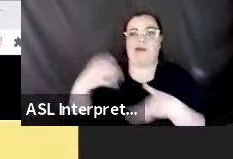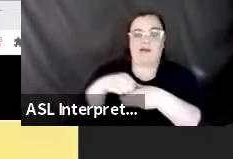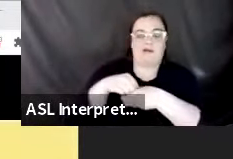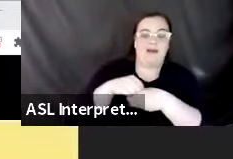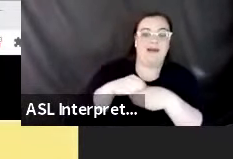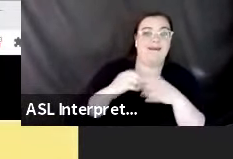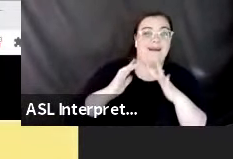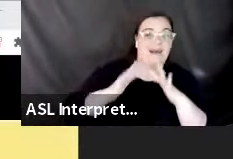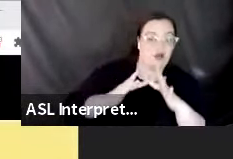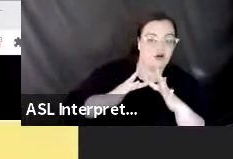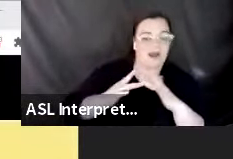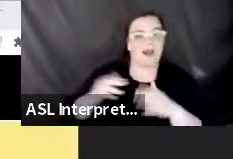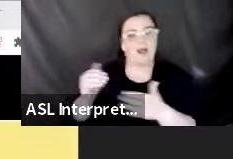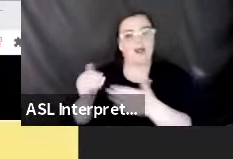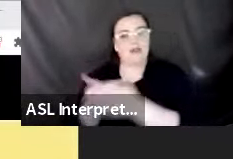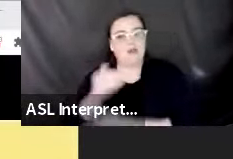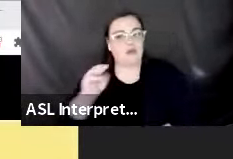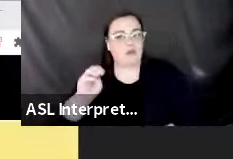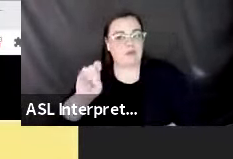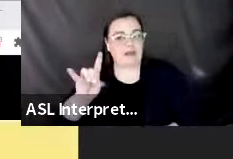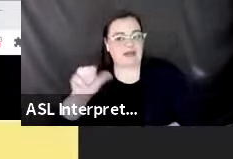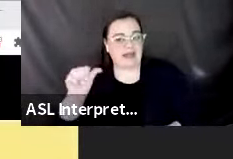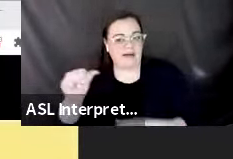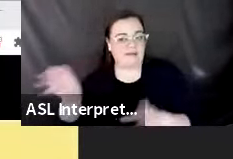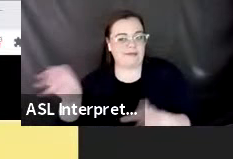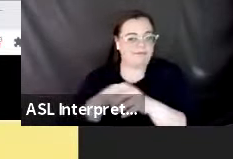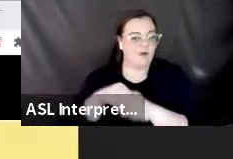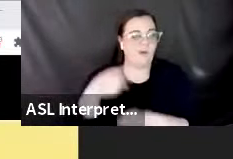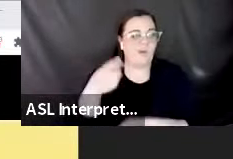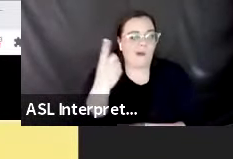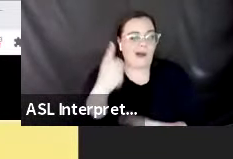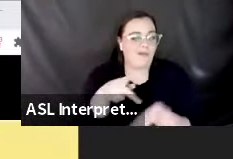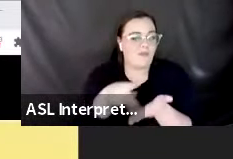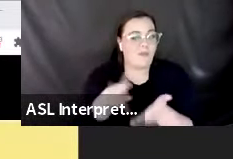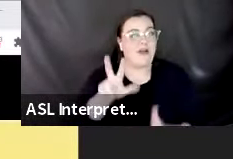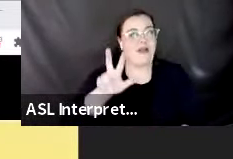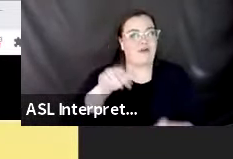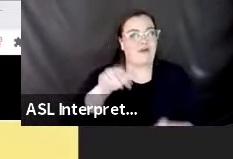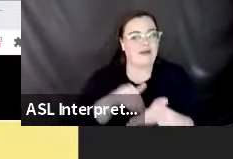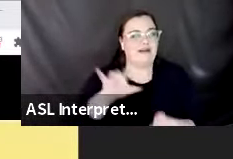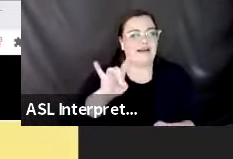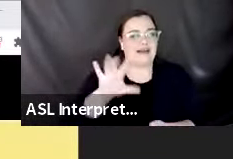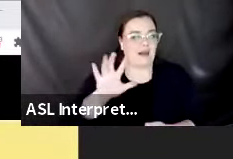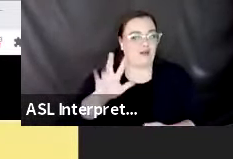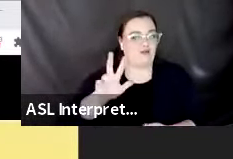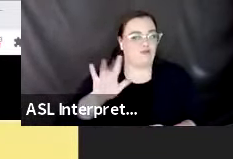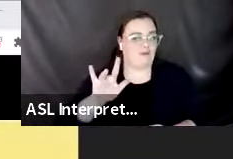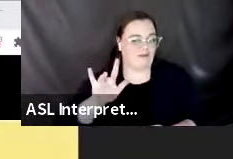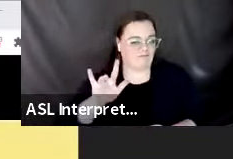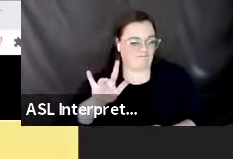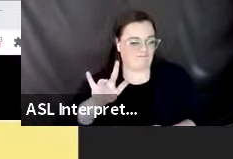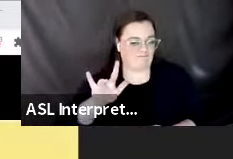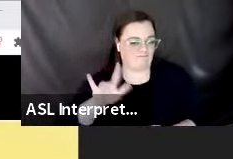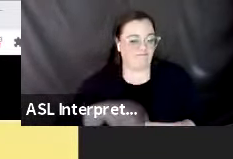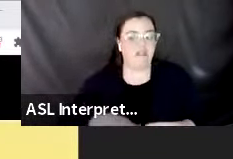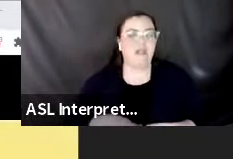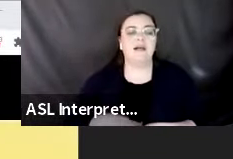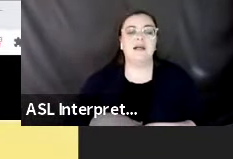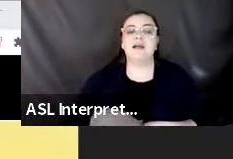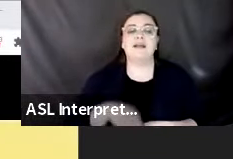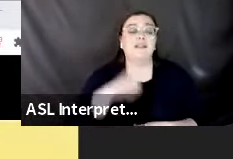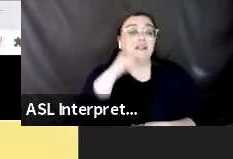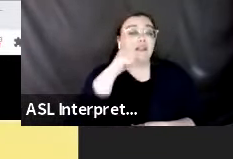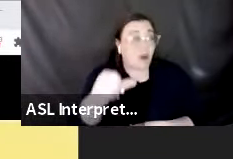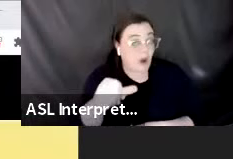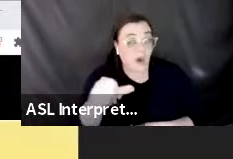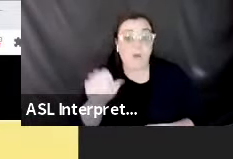that's $38.25 for the on-camera principal. In this, just like in traditional, there is no exclusivity. So if